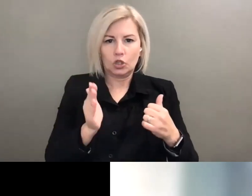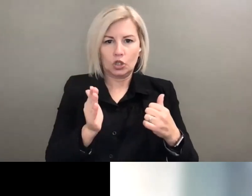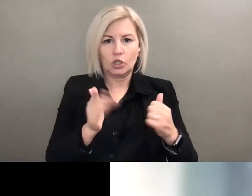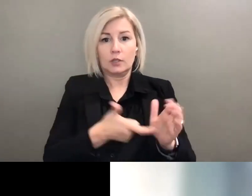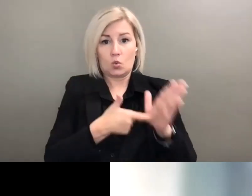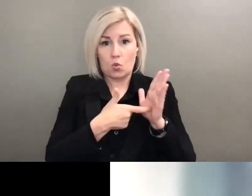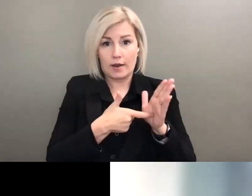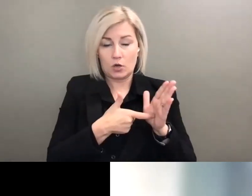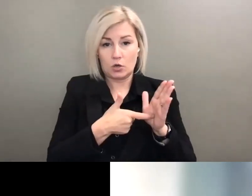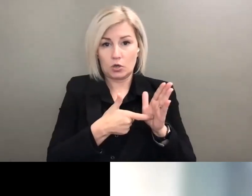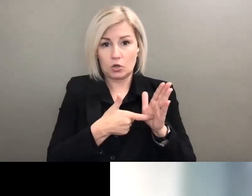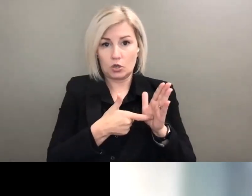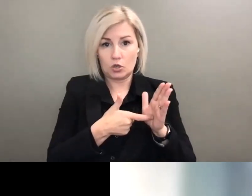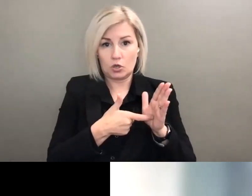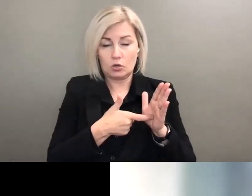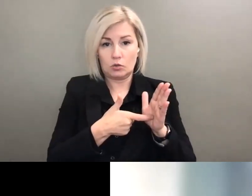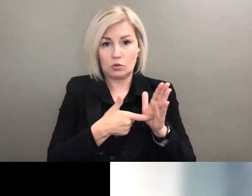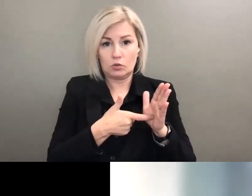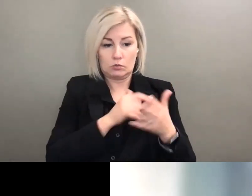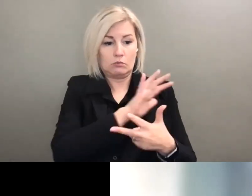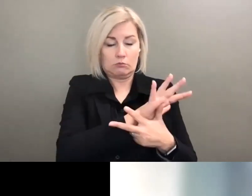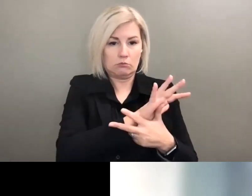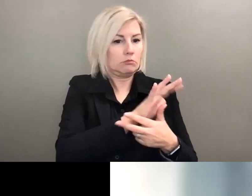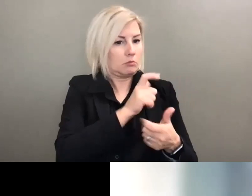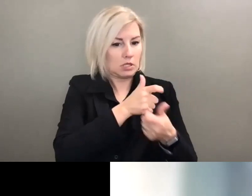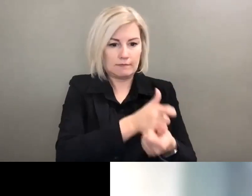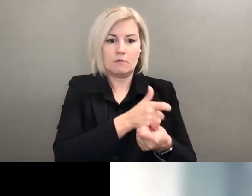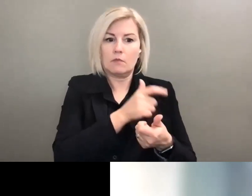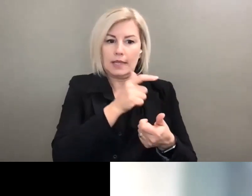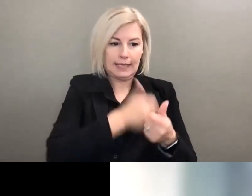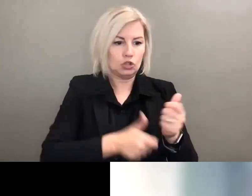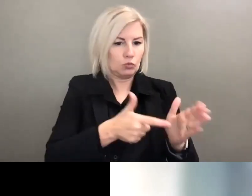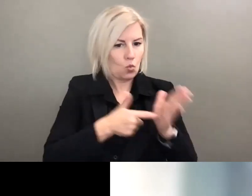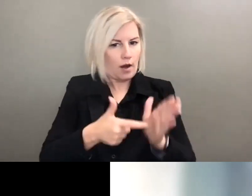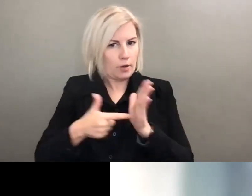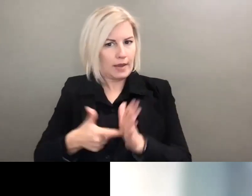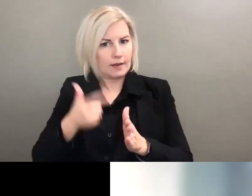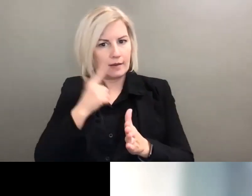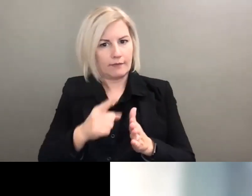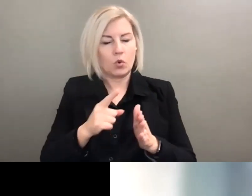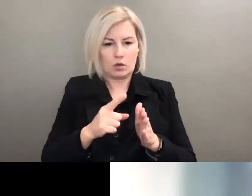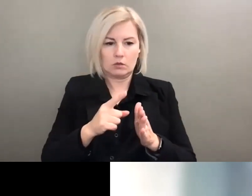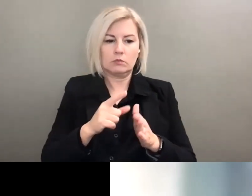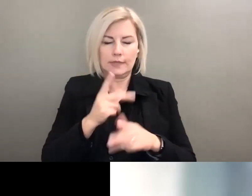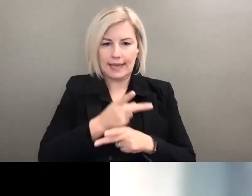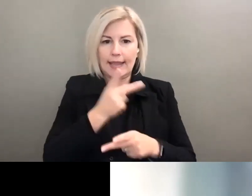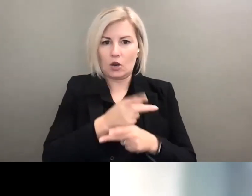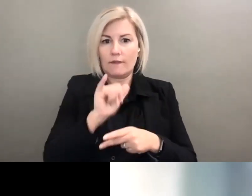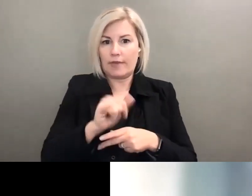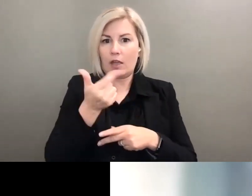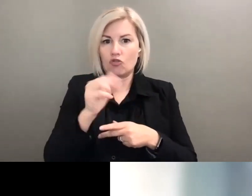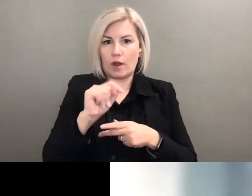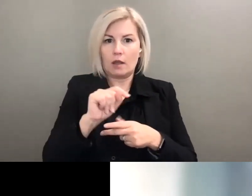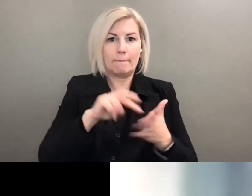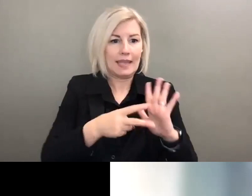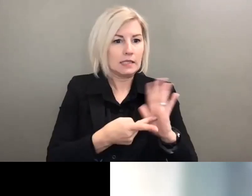required to keep up with all of the requirements of, shepherding that grant, which includes